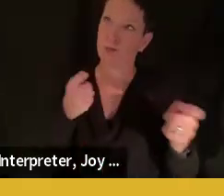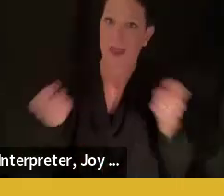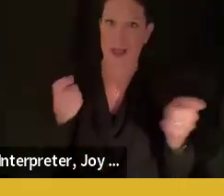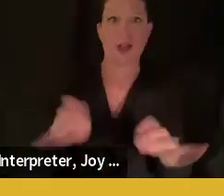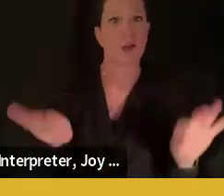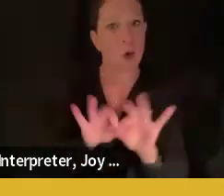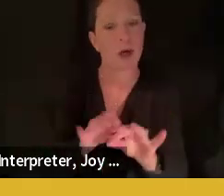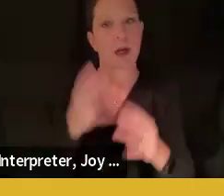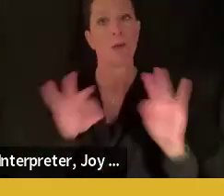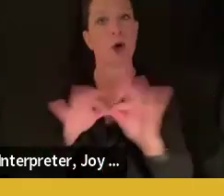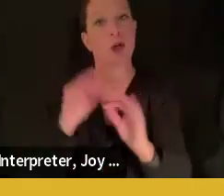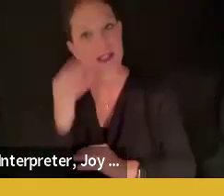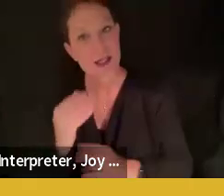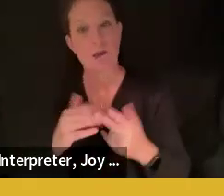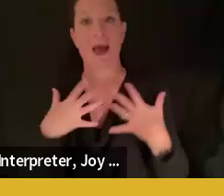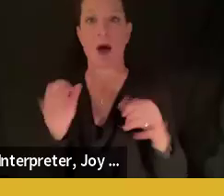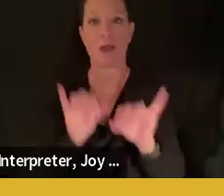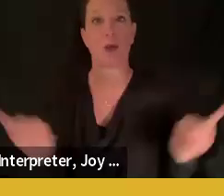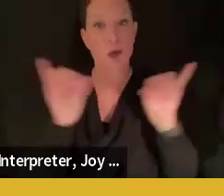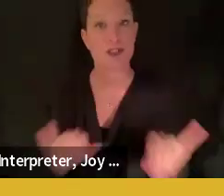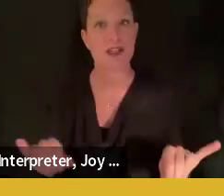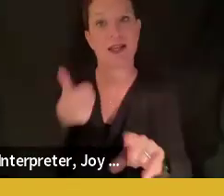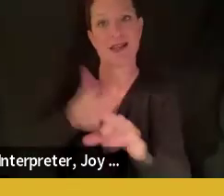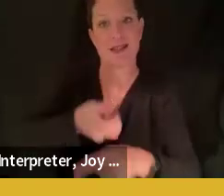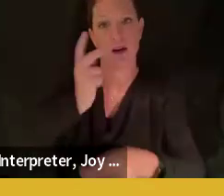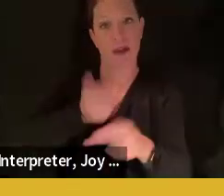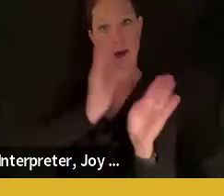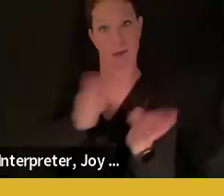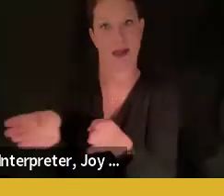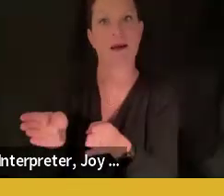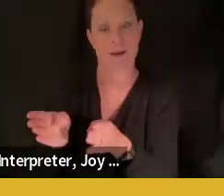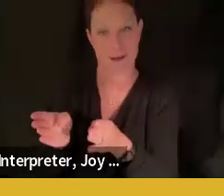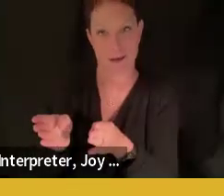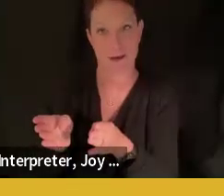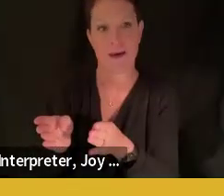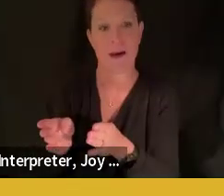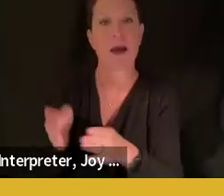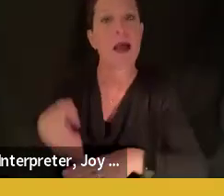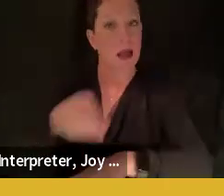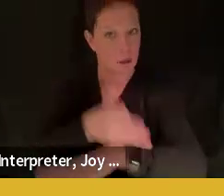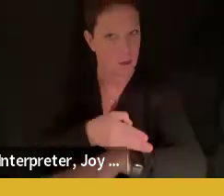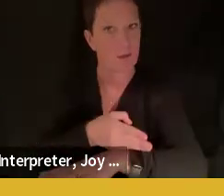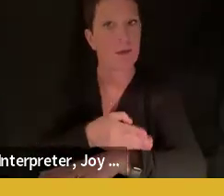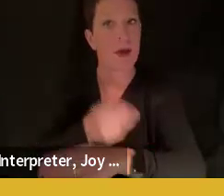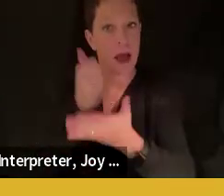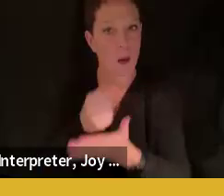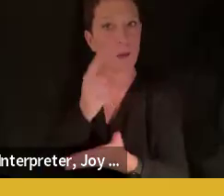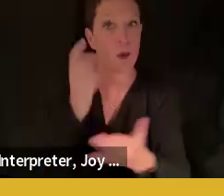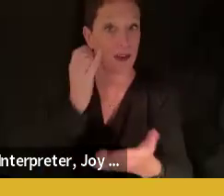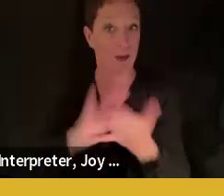having good rest, healthy routines, and a self care plan can all make a big difference if you were to get